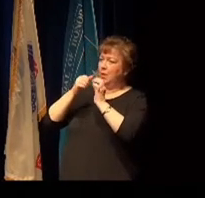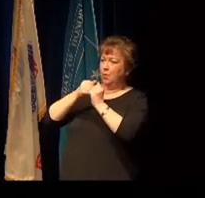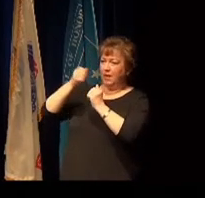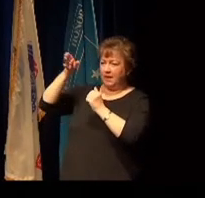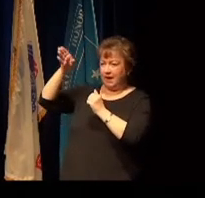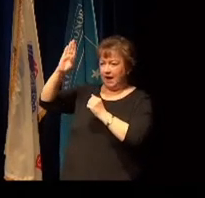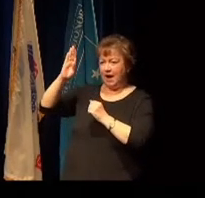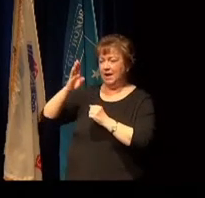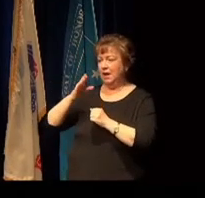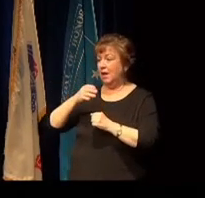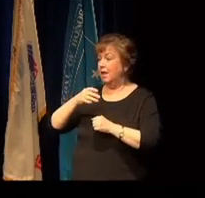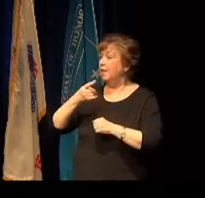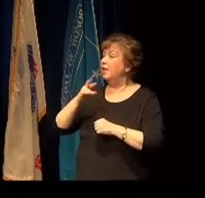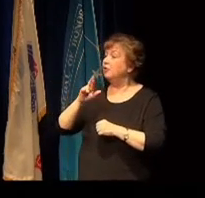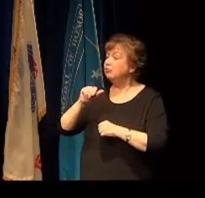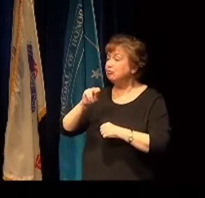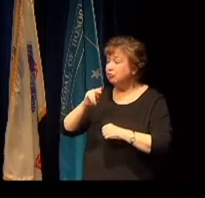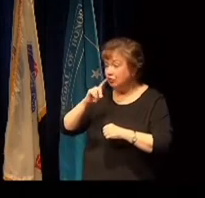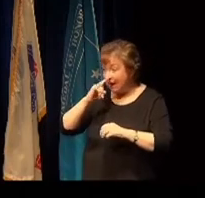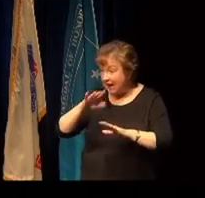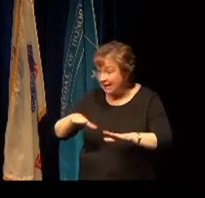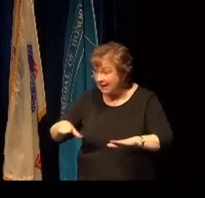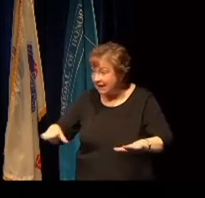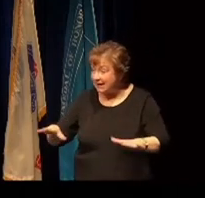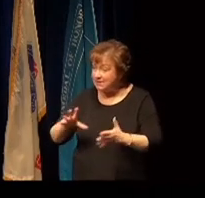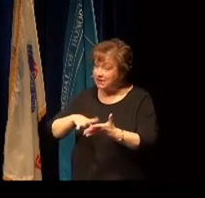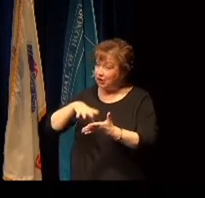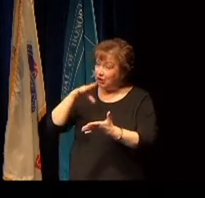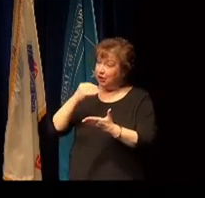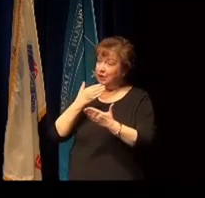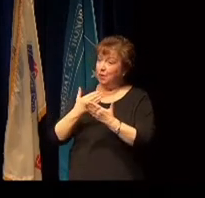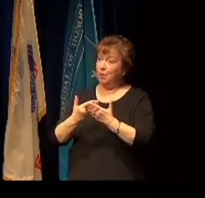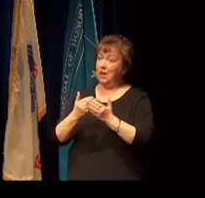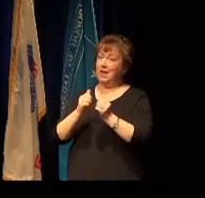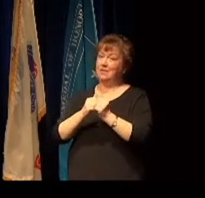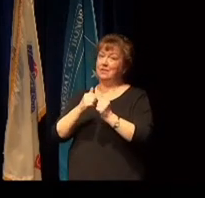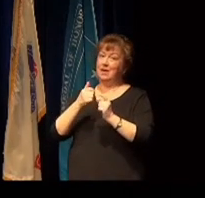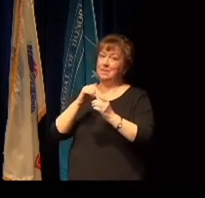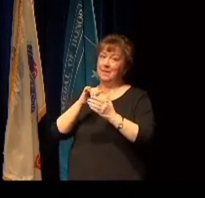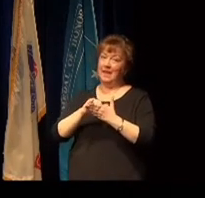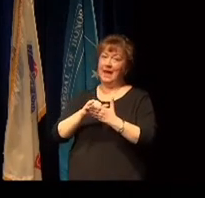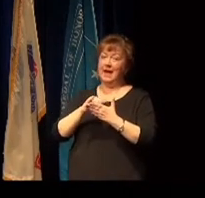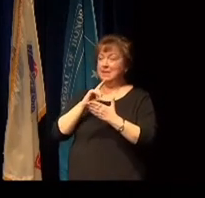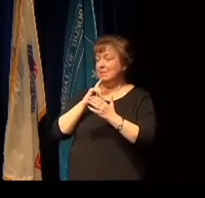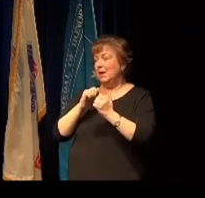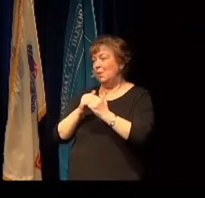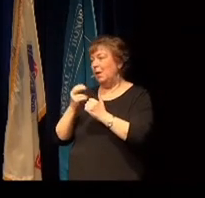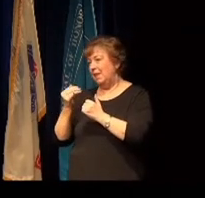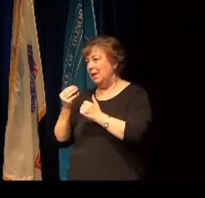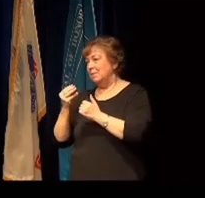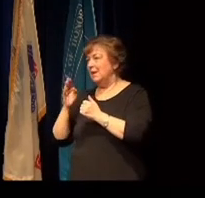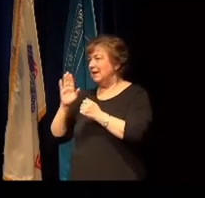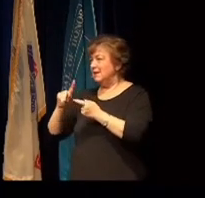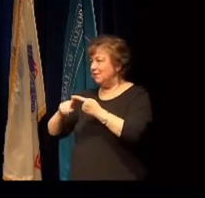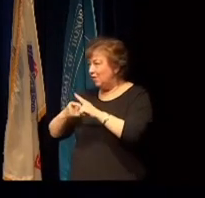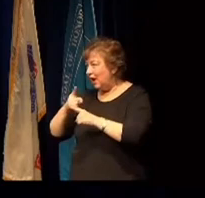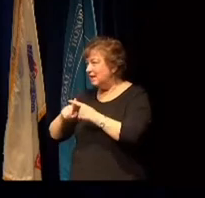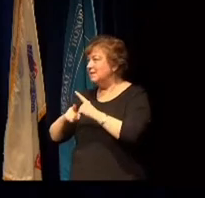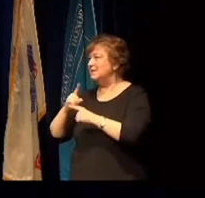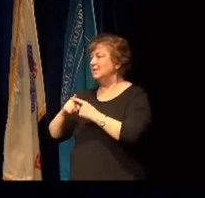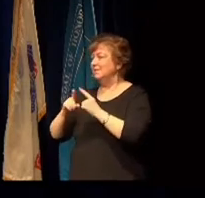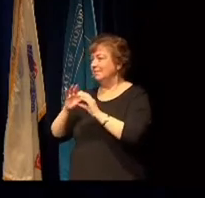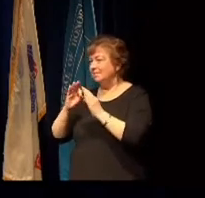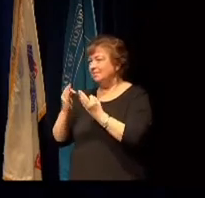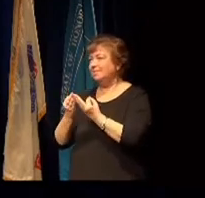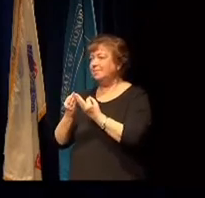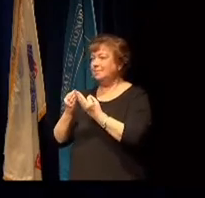learned well from that. Many of us have learned well from that for being with him and his friend. But I want you to know that